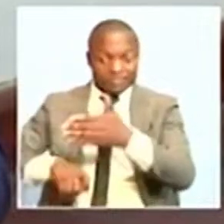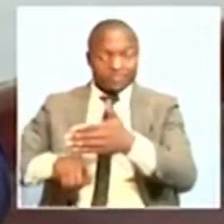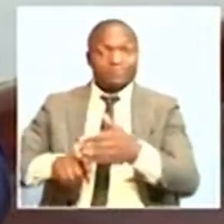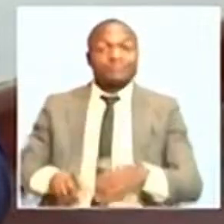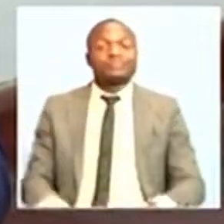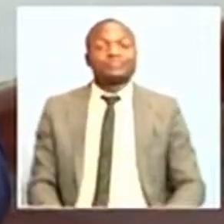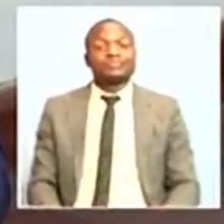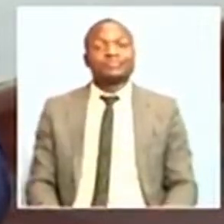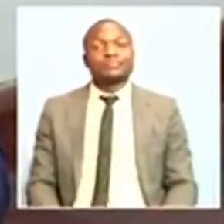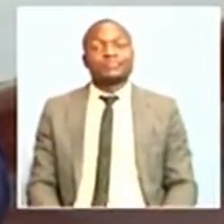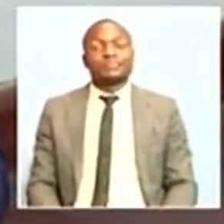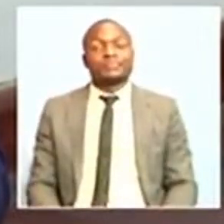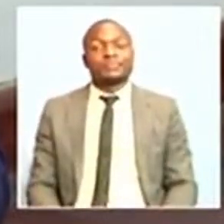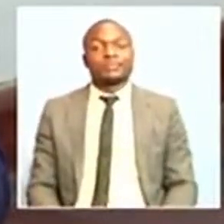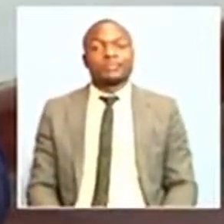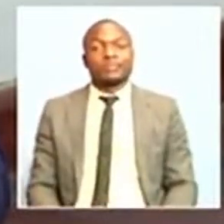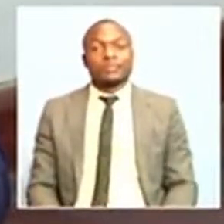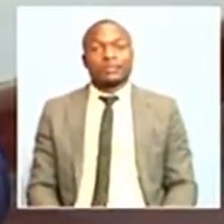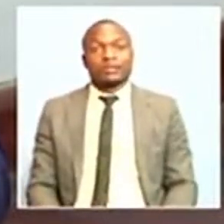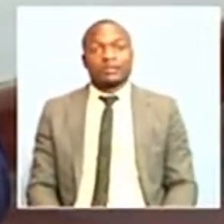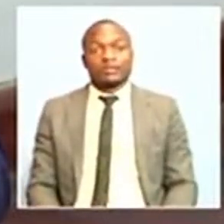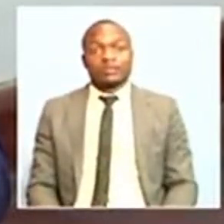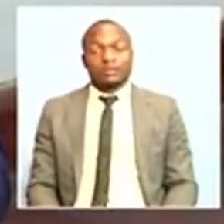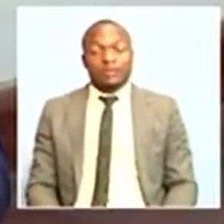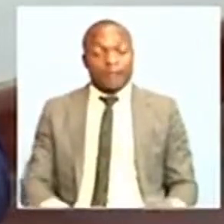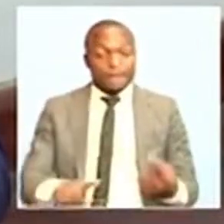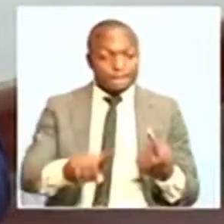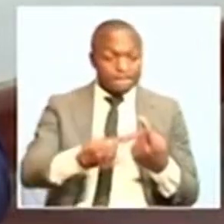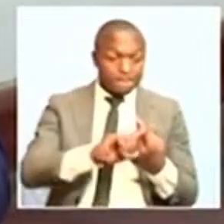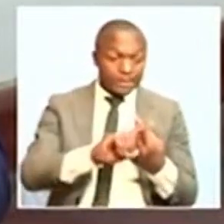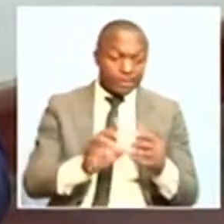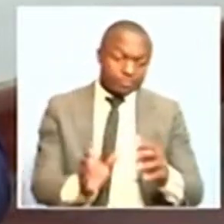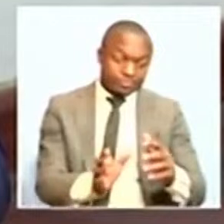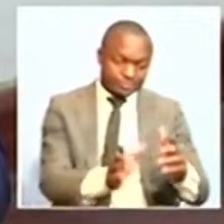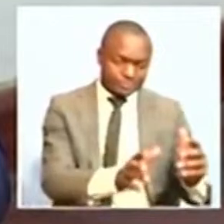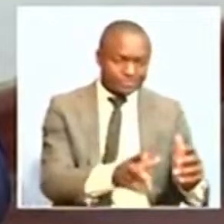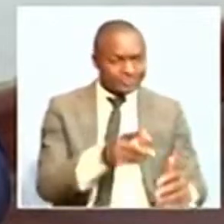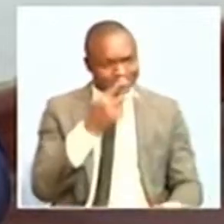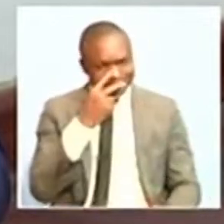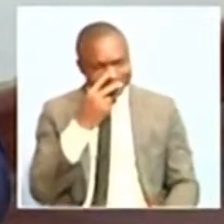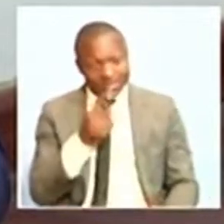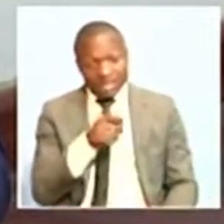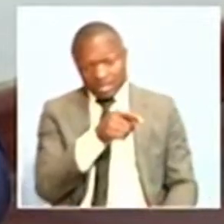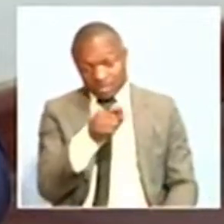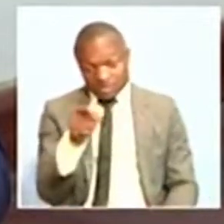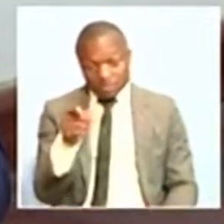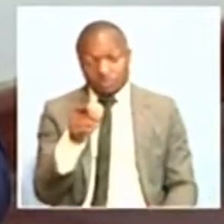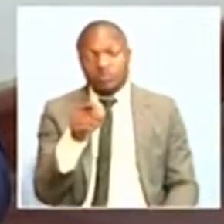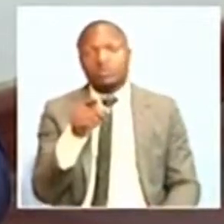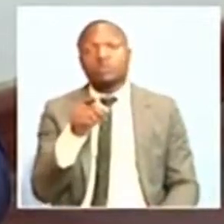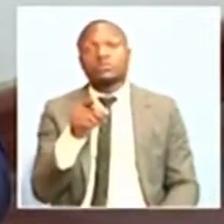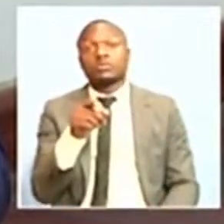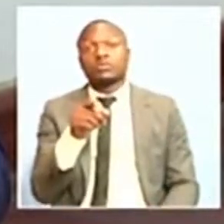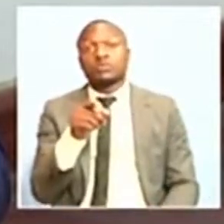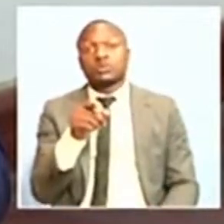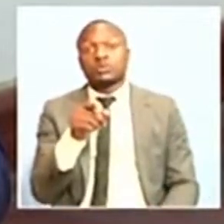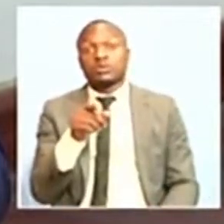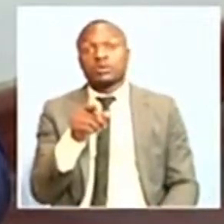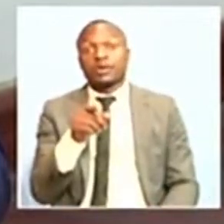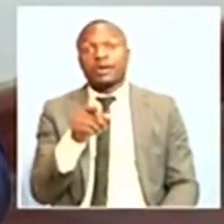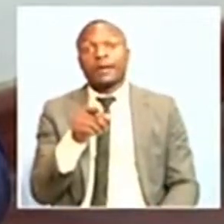Further, Chair, on the plus side, we also note that those non-compliant